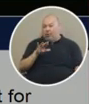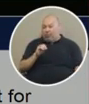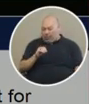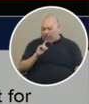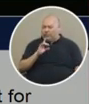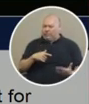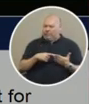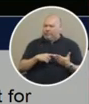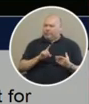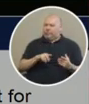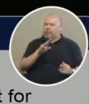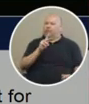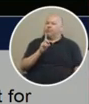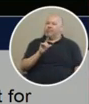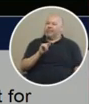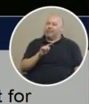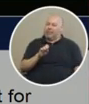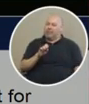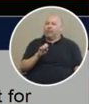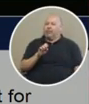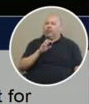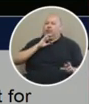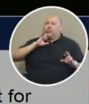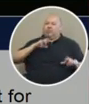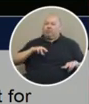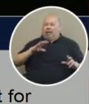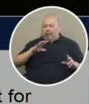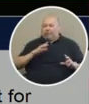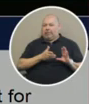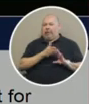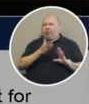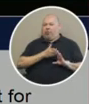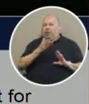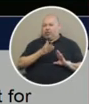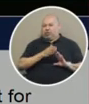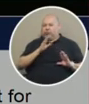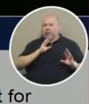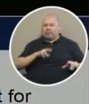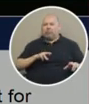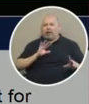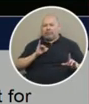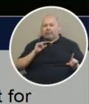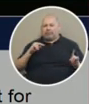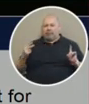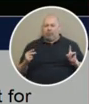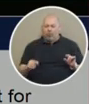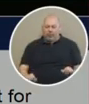go through an update from the operational response standpoint.